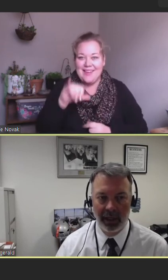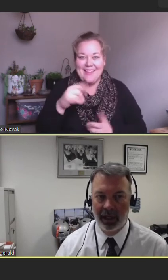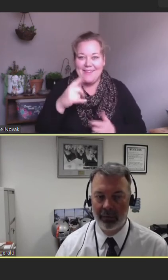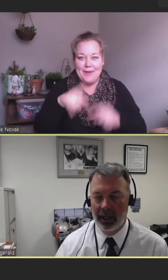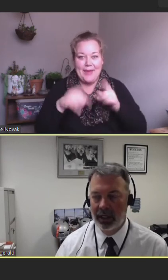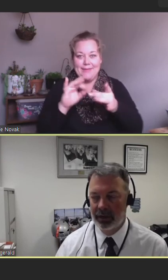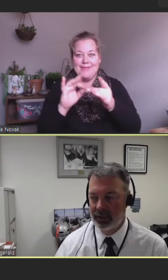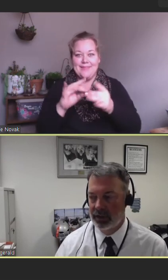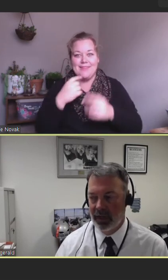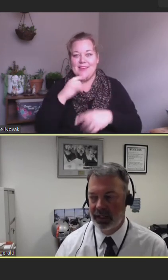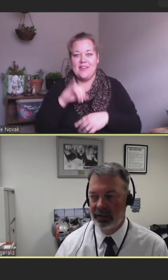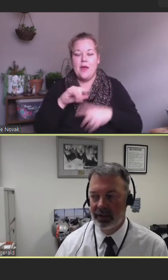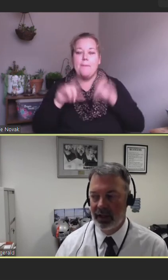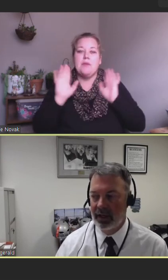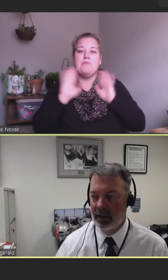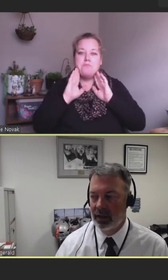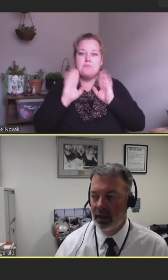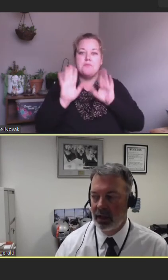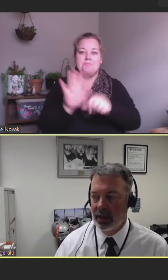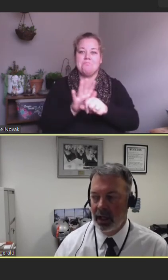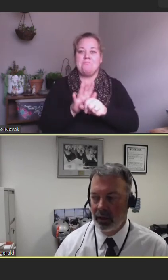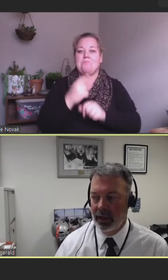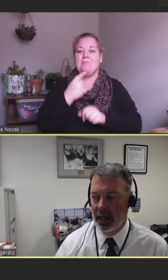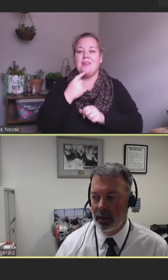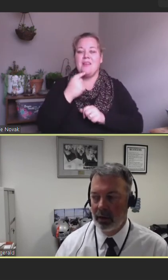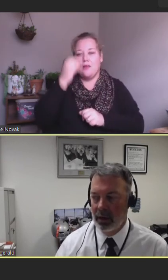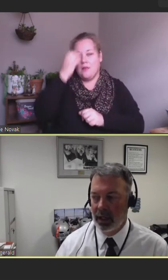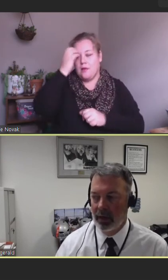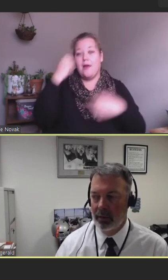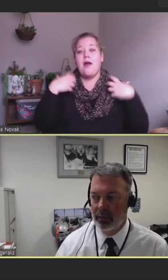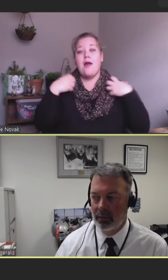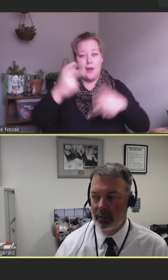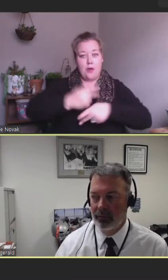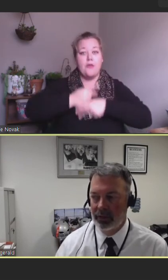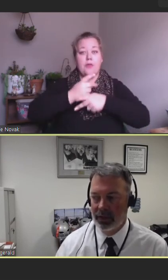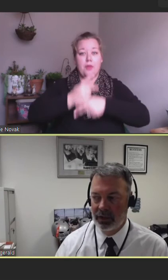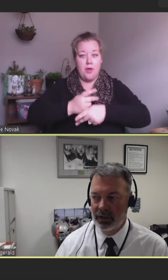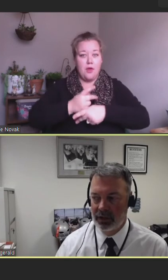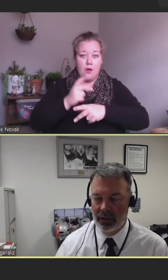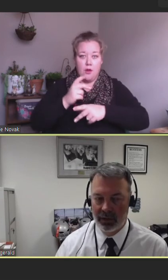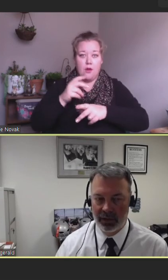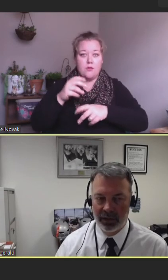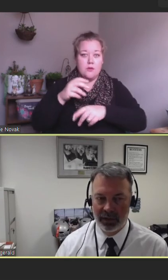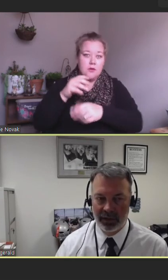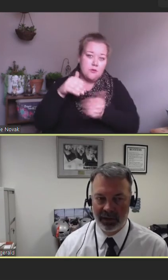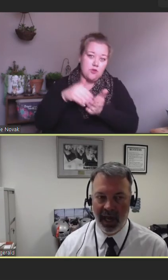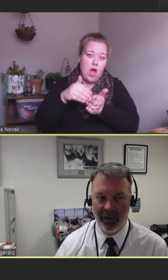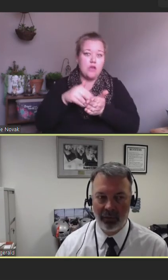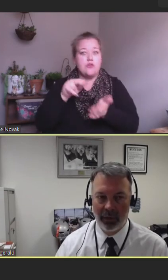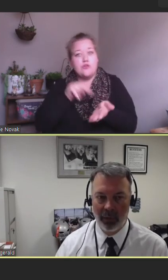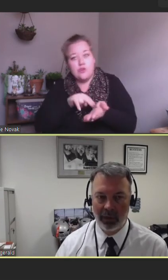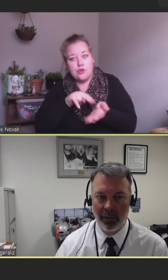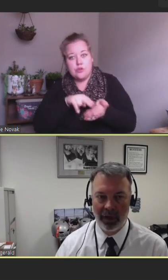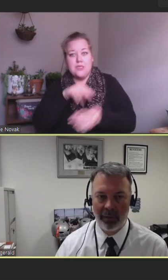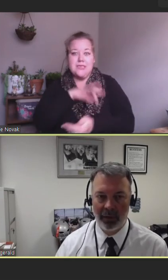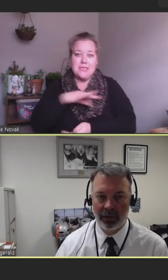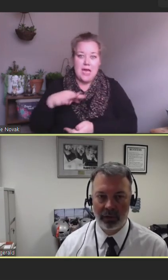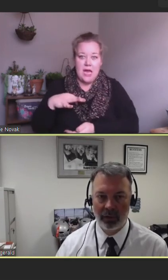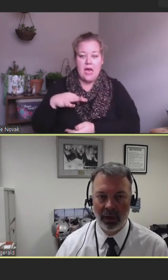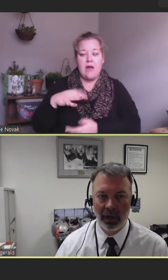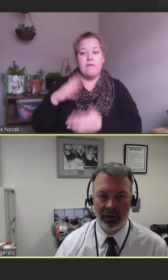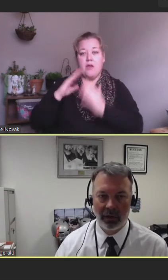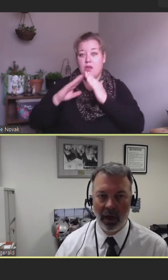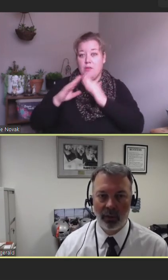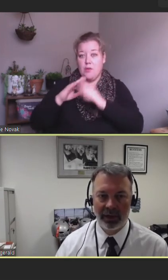But and again, just suffices to say that healthcare physicians, nurses, staff, we're community members